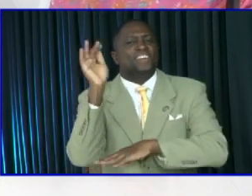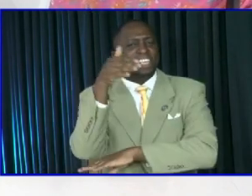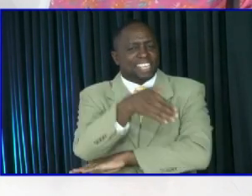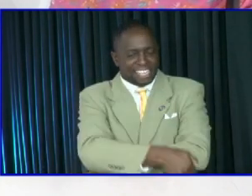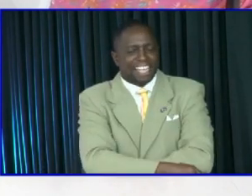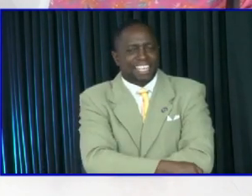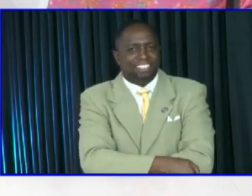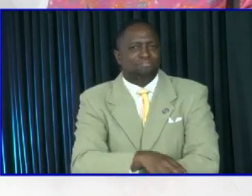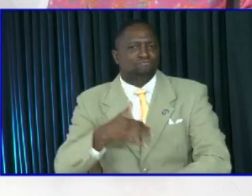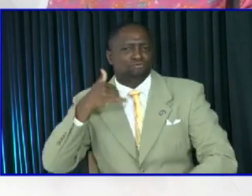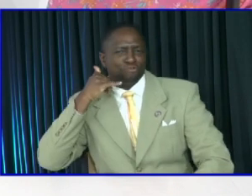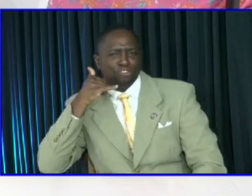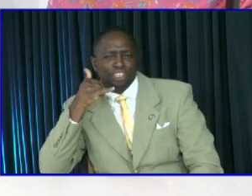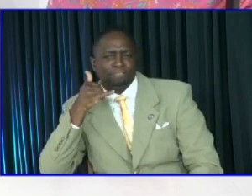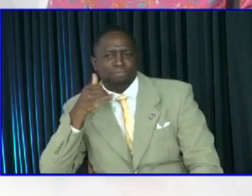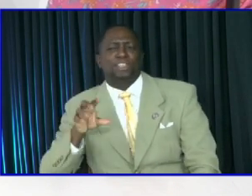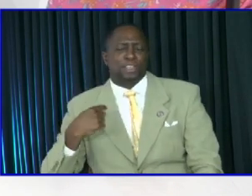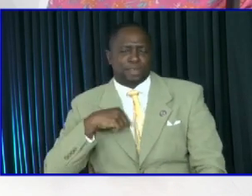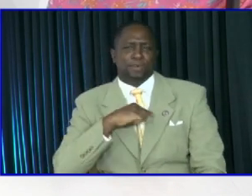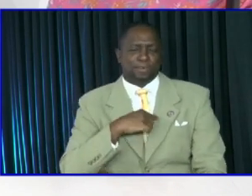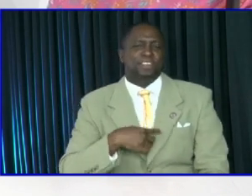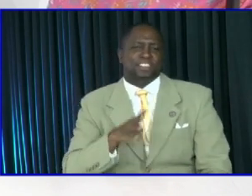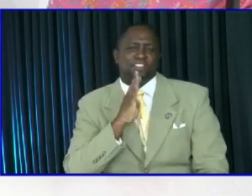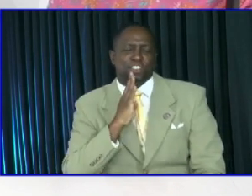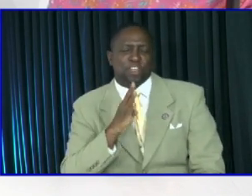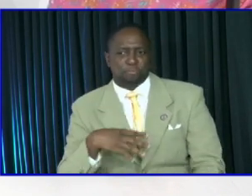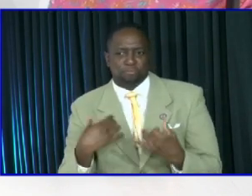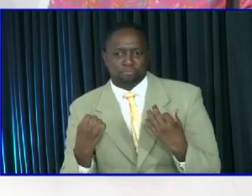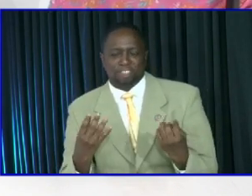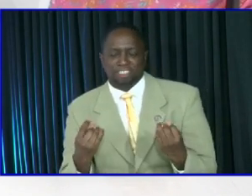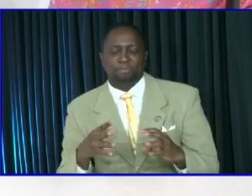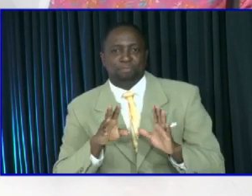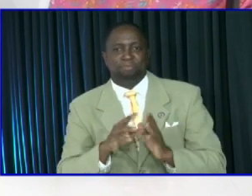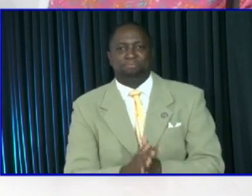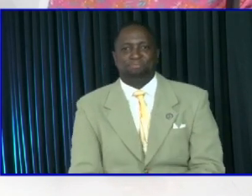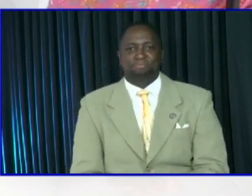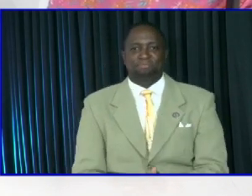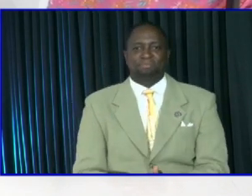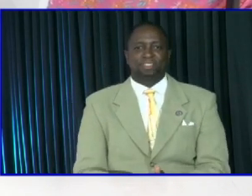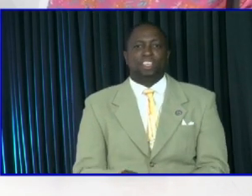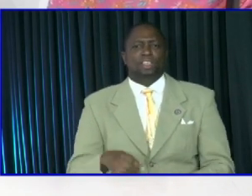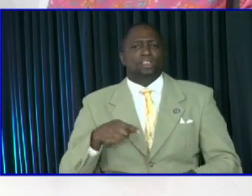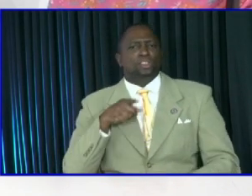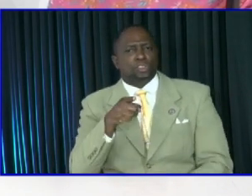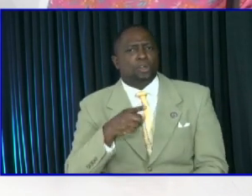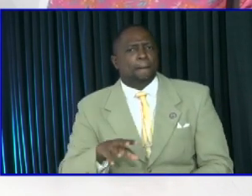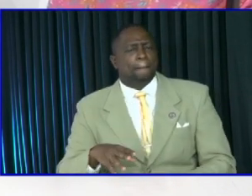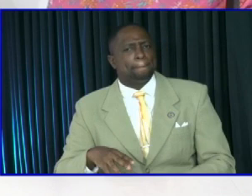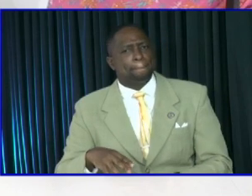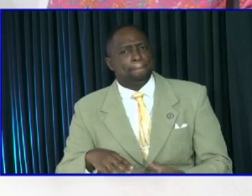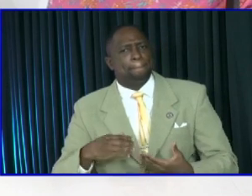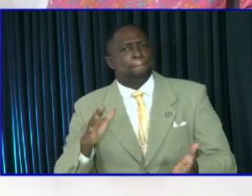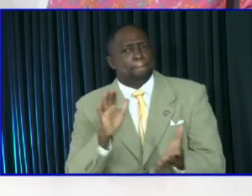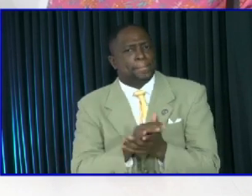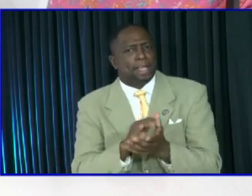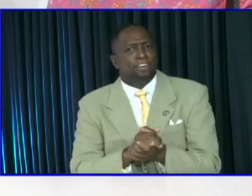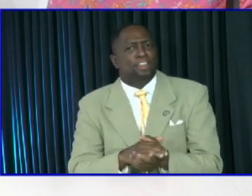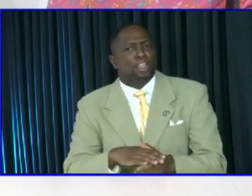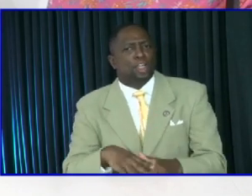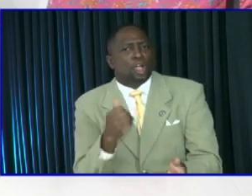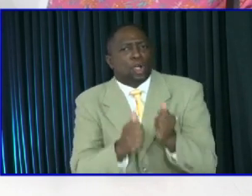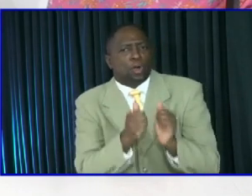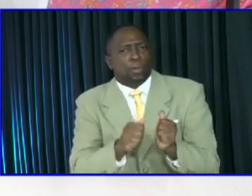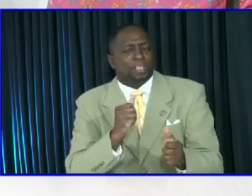nights right. And those things. Yes. We use a lot of that. Yes. So you were married in which year? That was leading up to the wedding